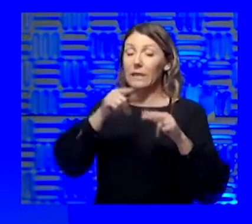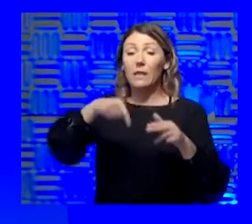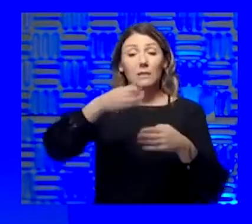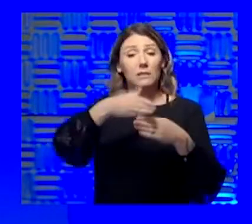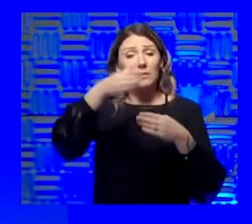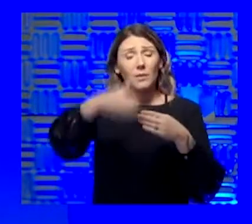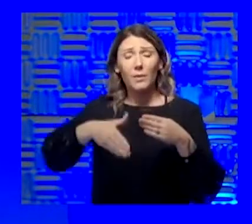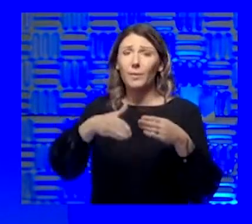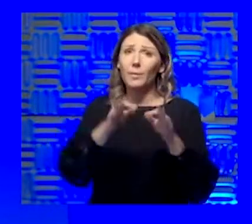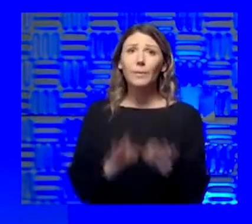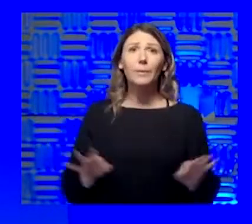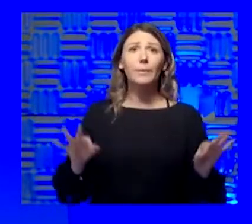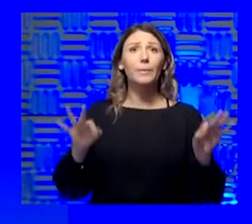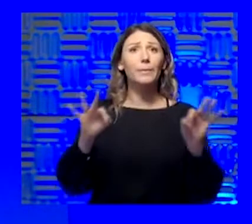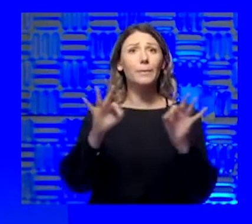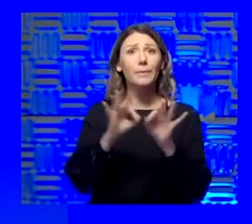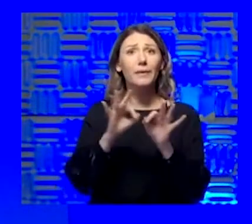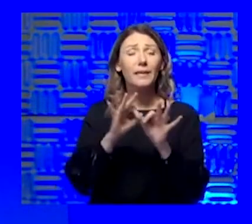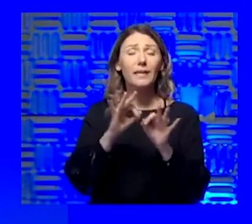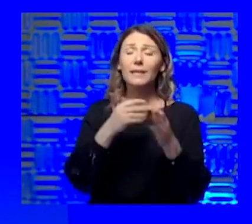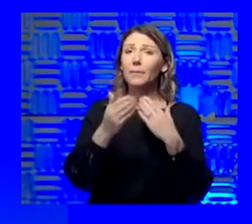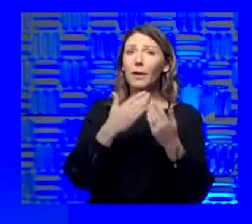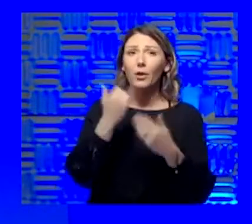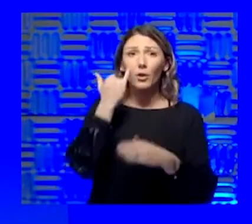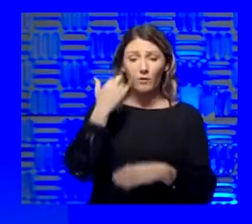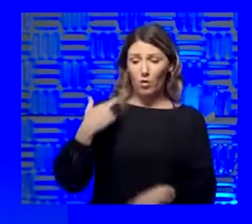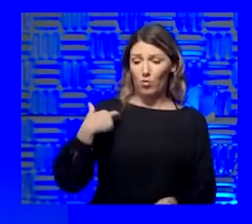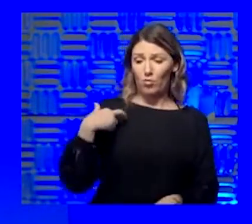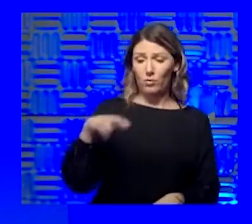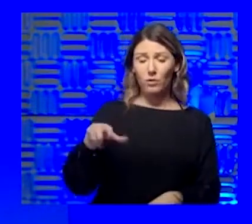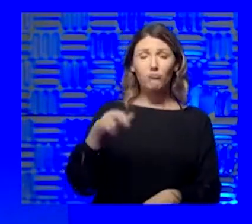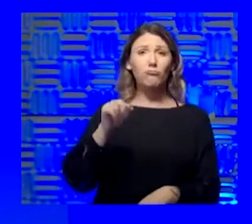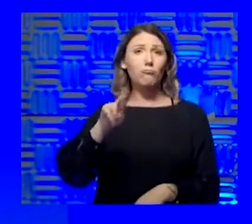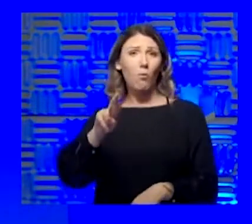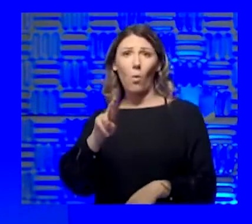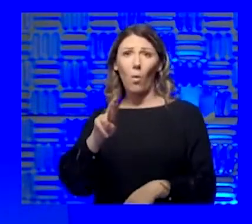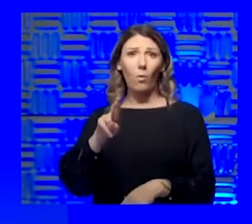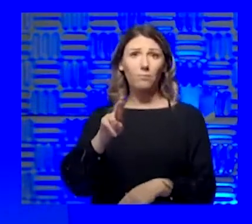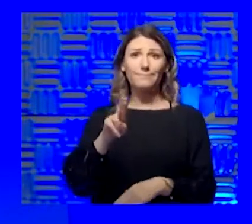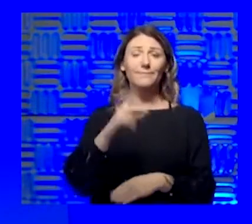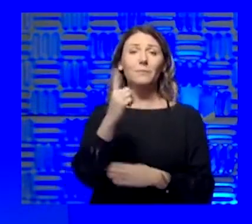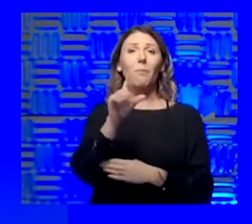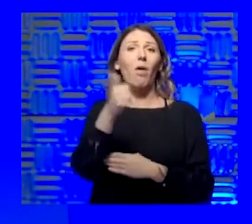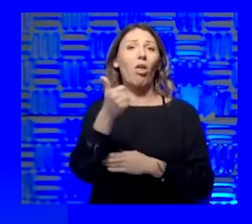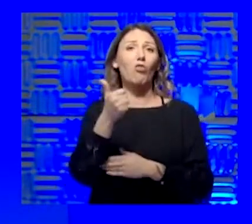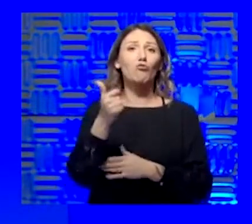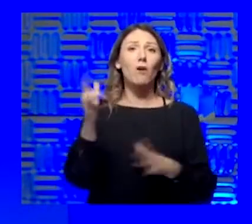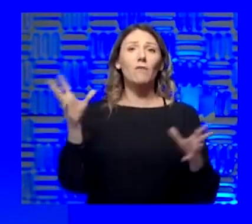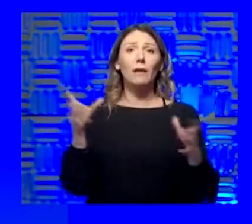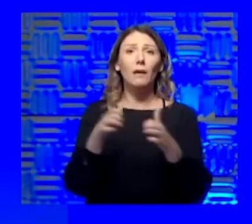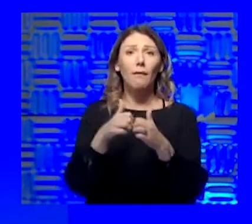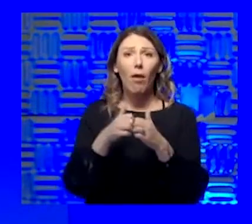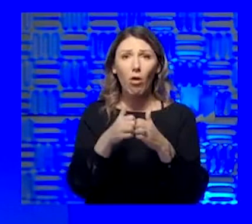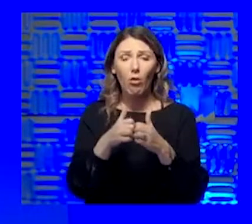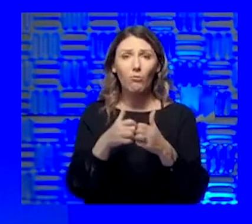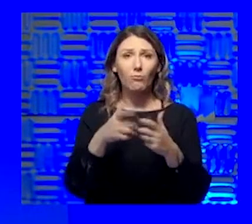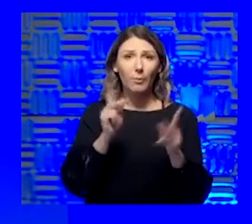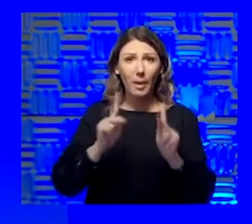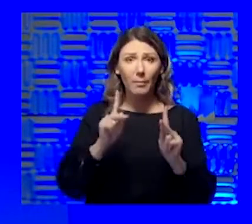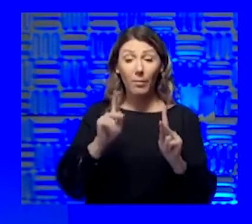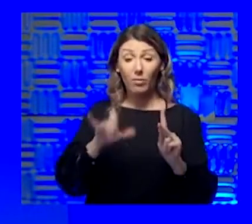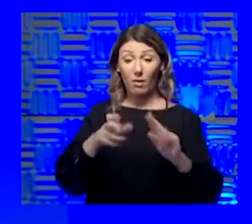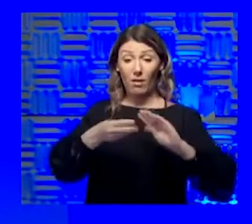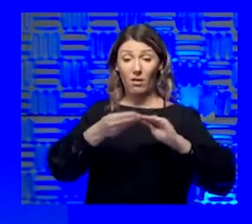vitally crucial, whether it's a religious gathering or a secular gathering. It doesn't matter. It's still a gathering of people. That